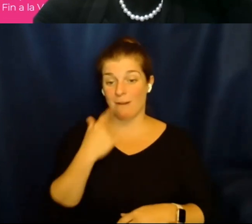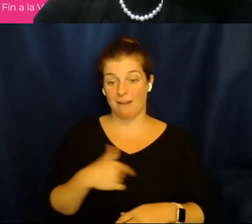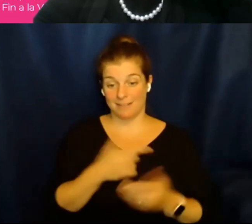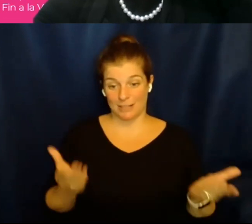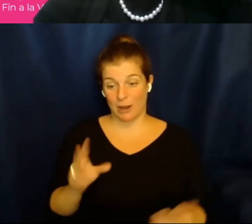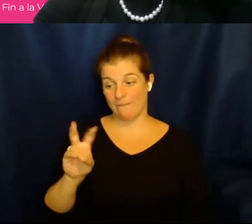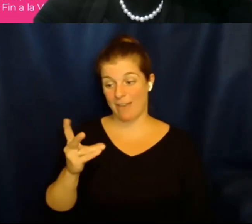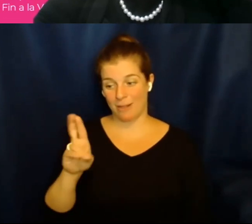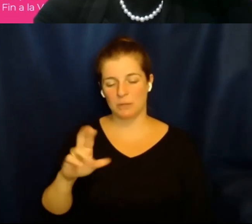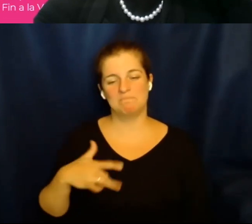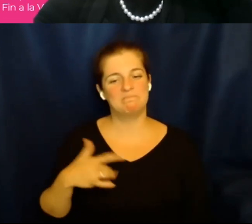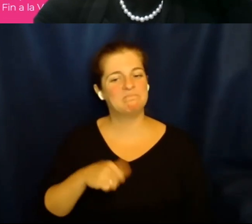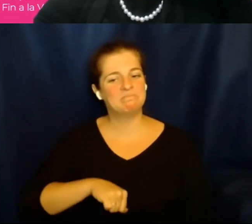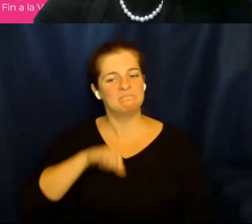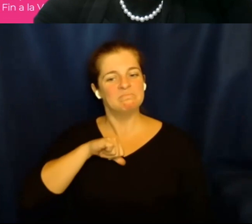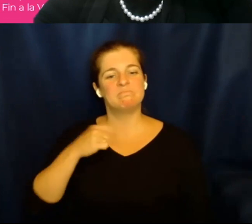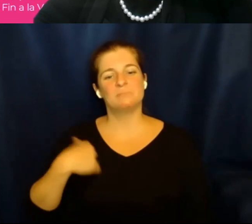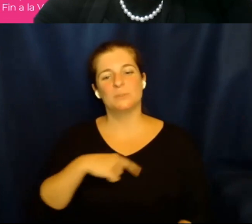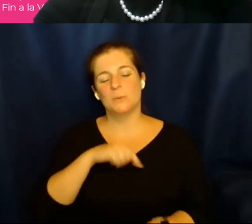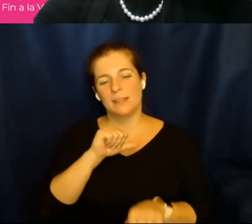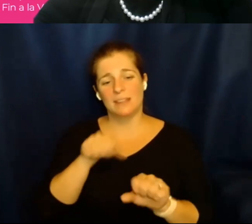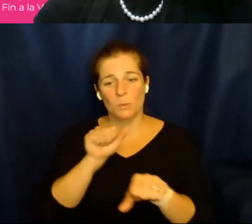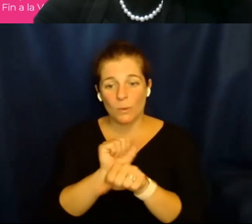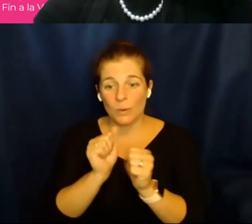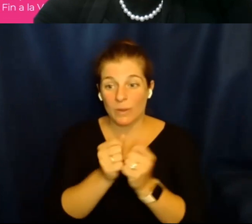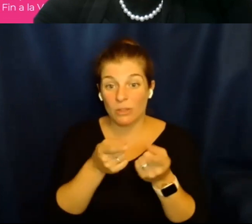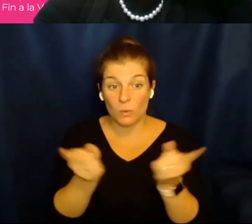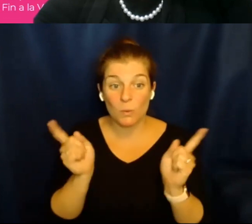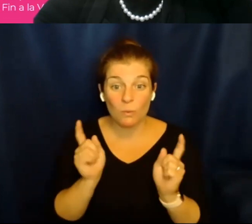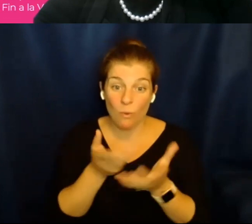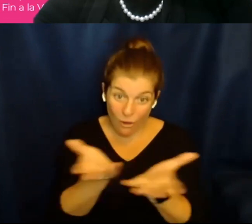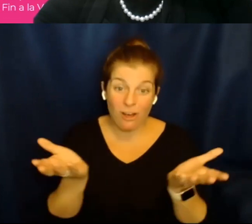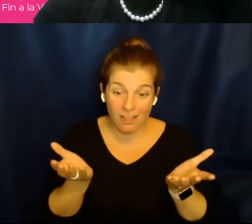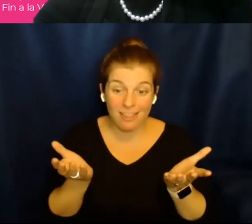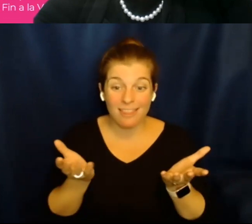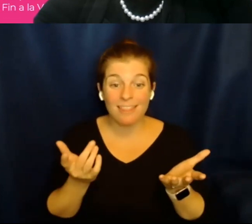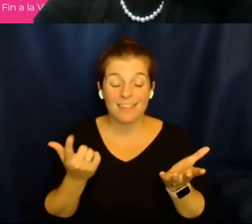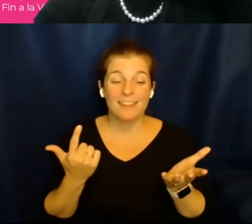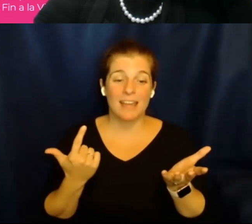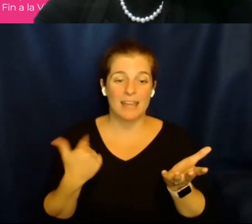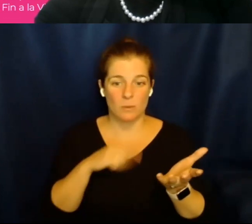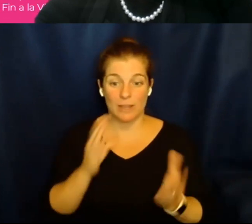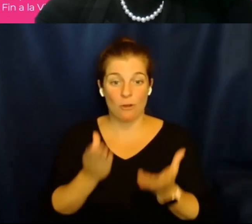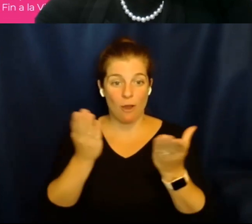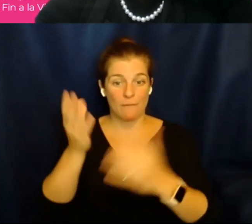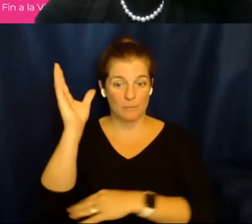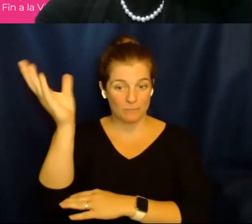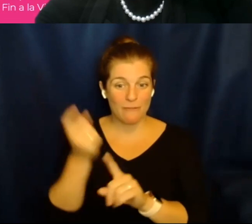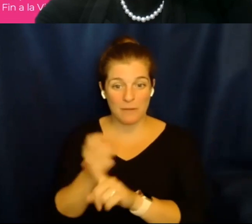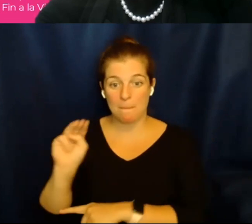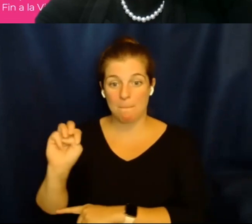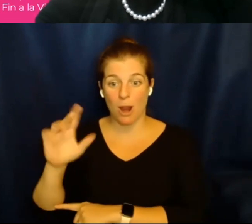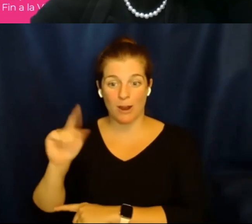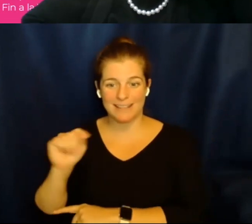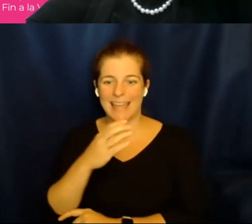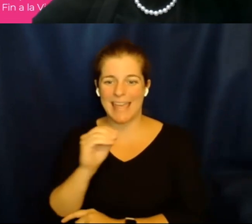pride that we're able to work with all of you and to offer you this talk from Margaret and from Pastor